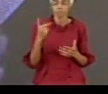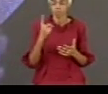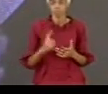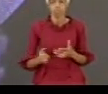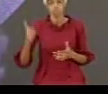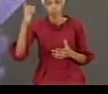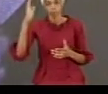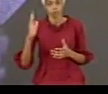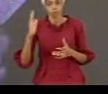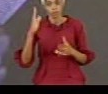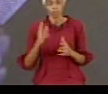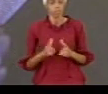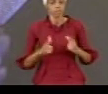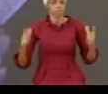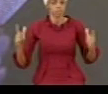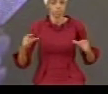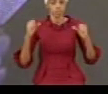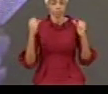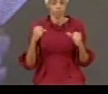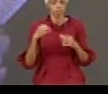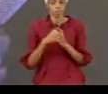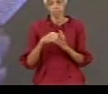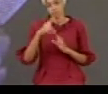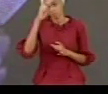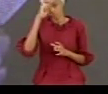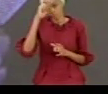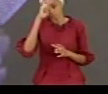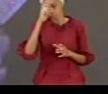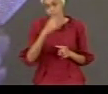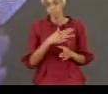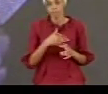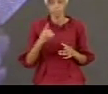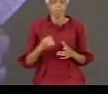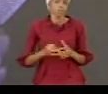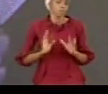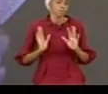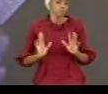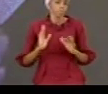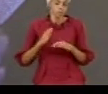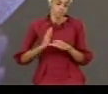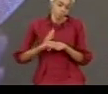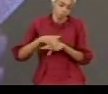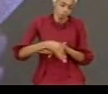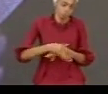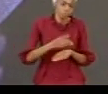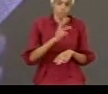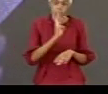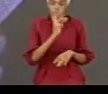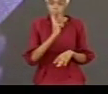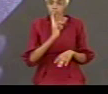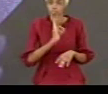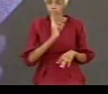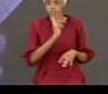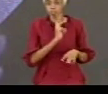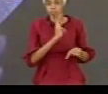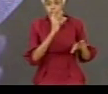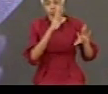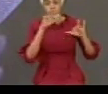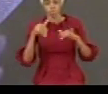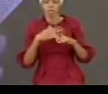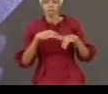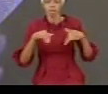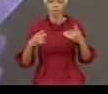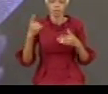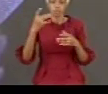power in Egypt, miraculous crossing of the Red Sea, turning of bitter water of Marah into